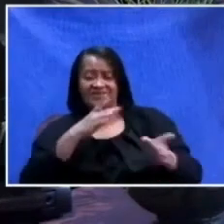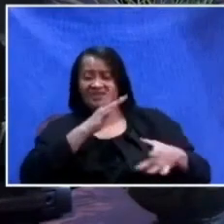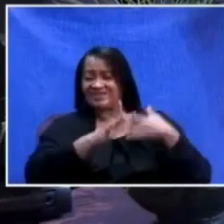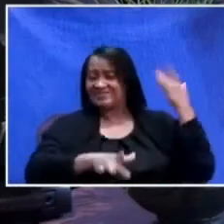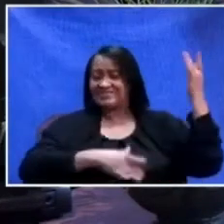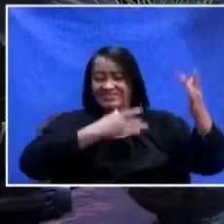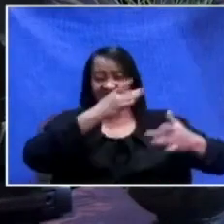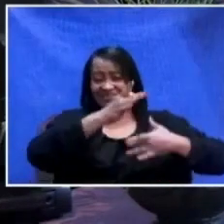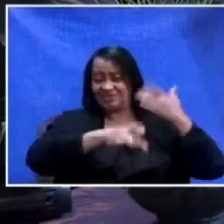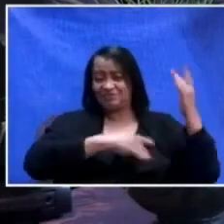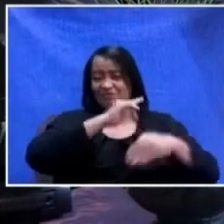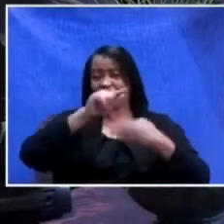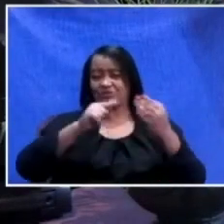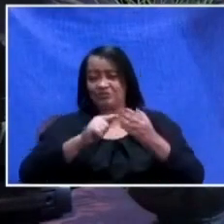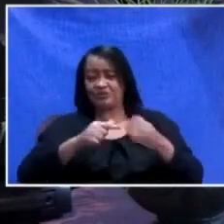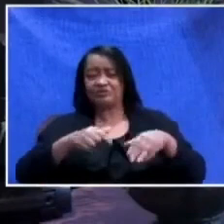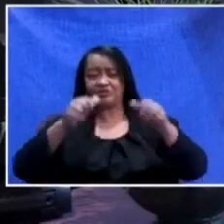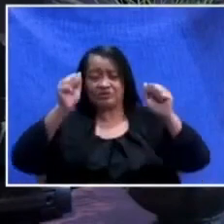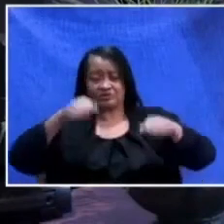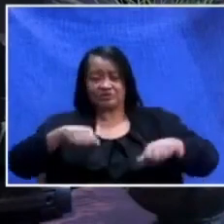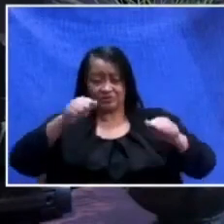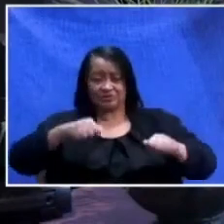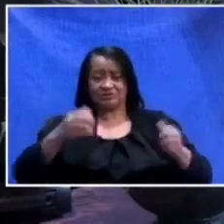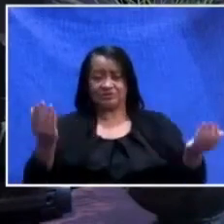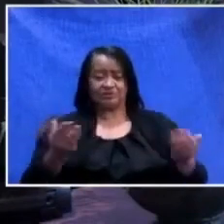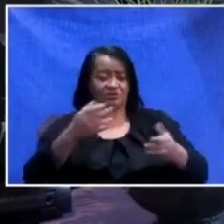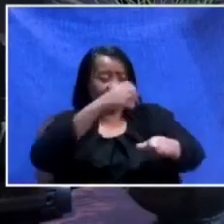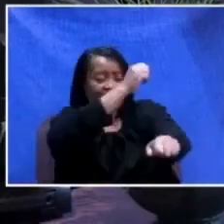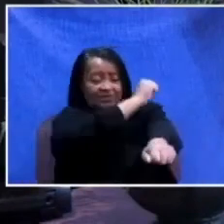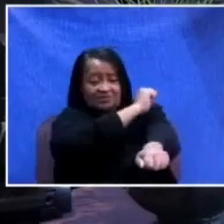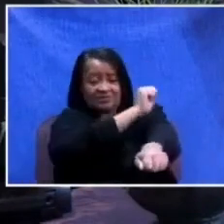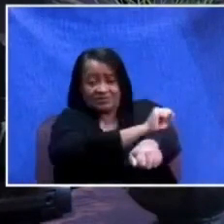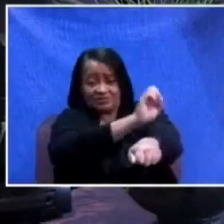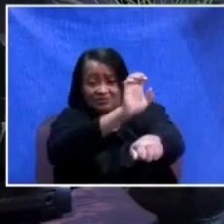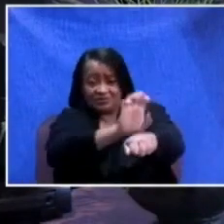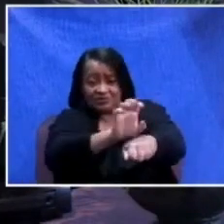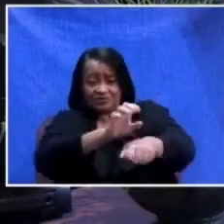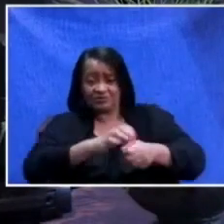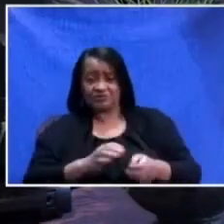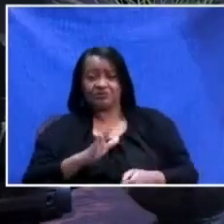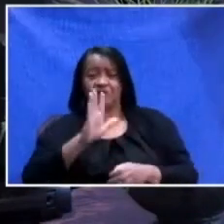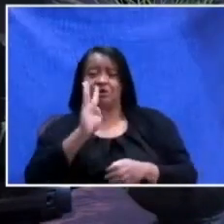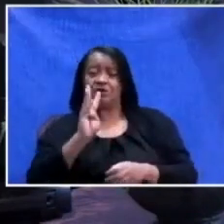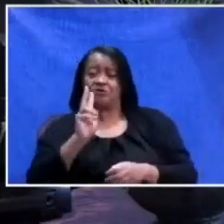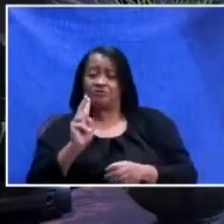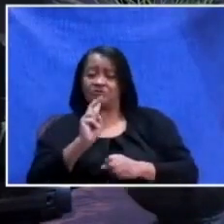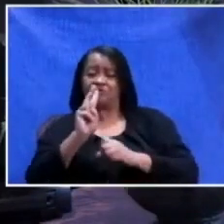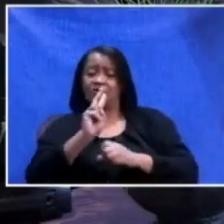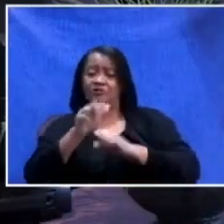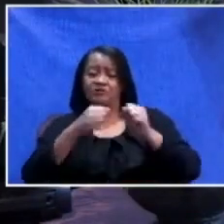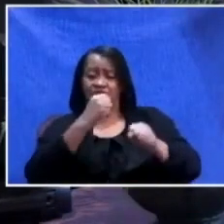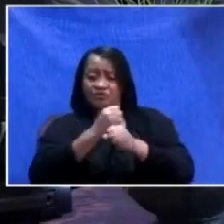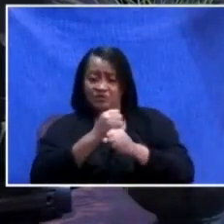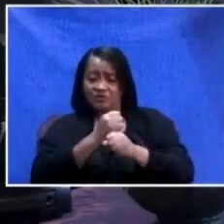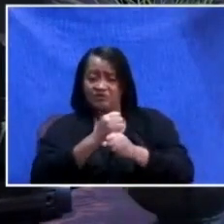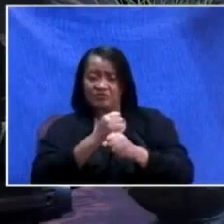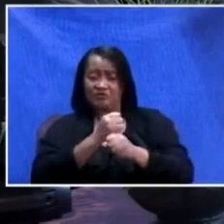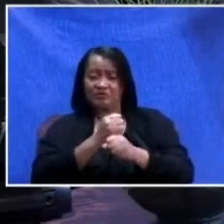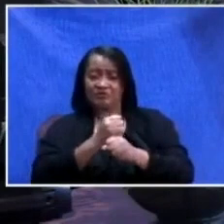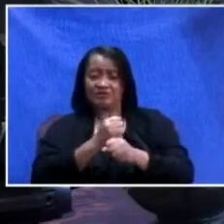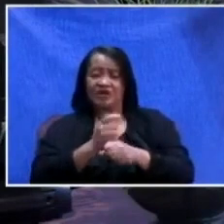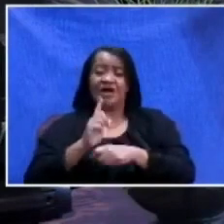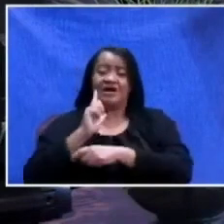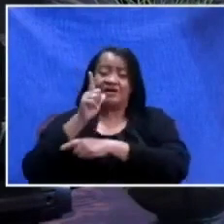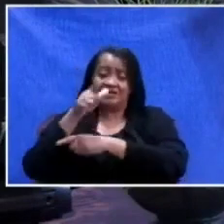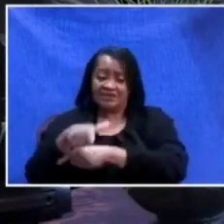excited about the possibilities of St. Stephen Church 42 years